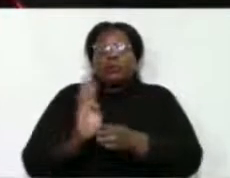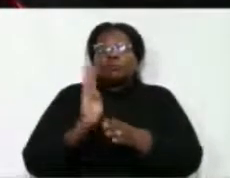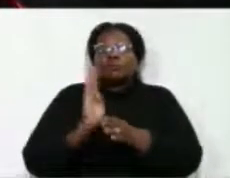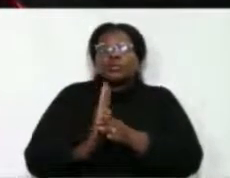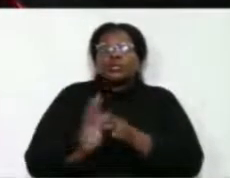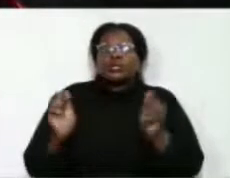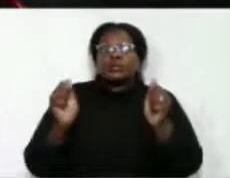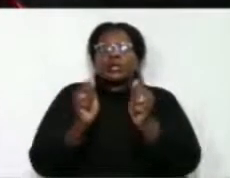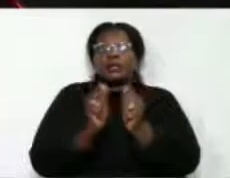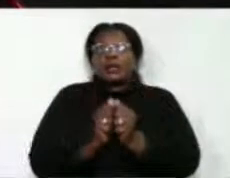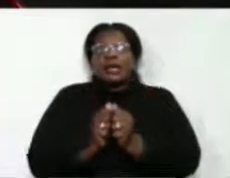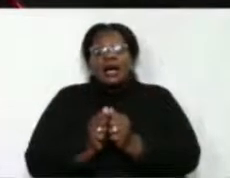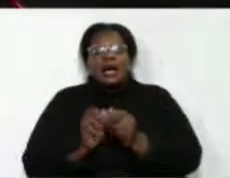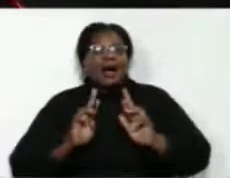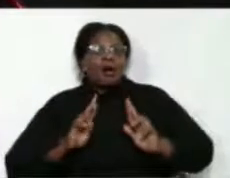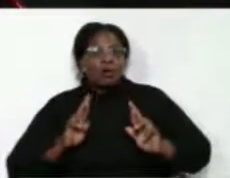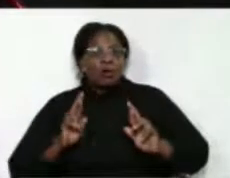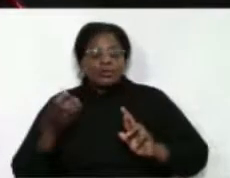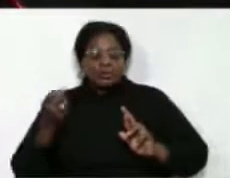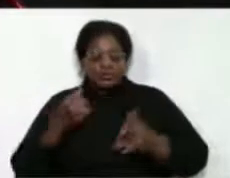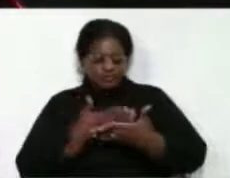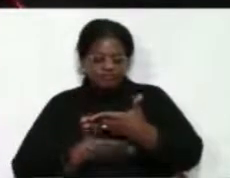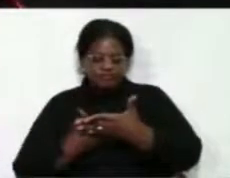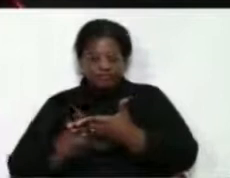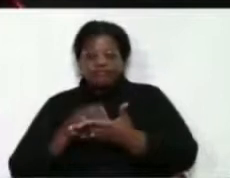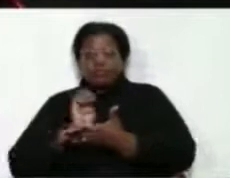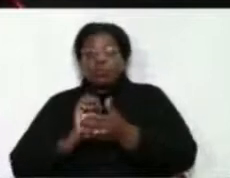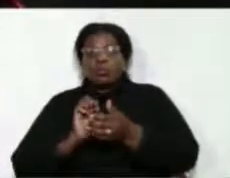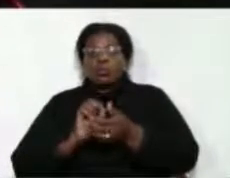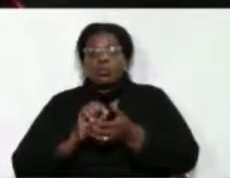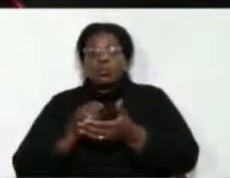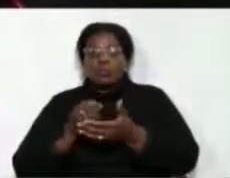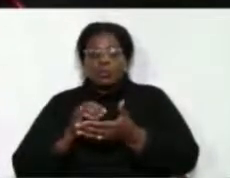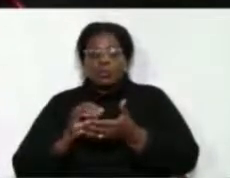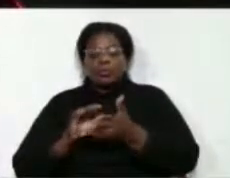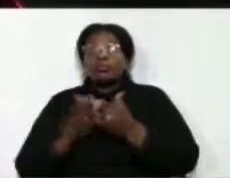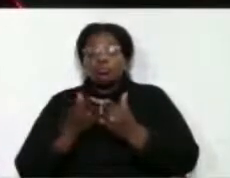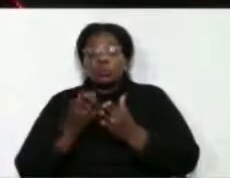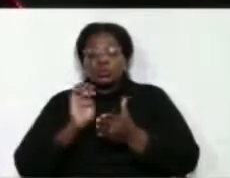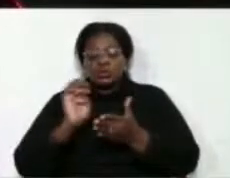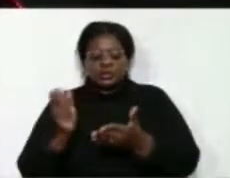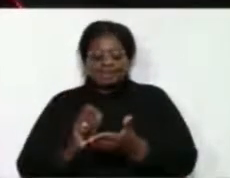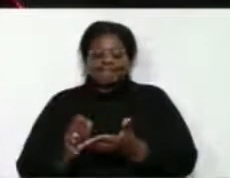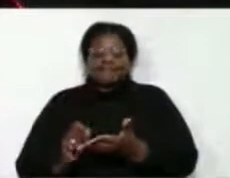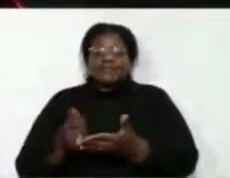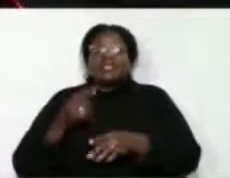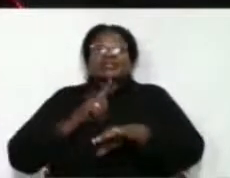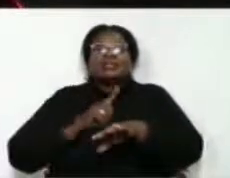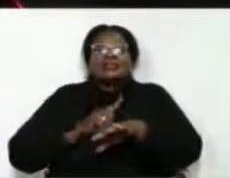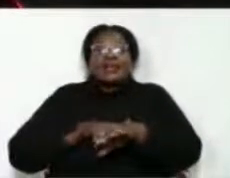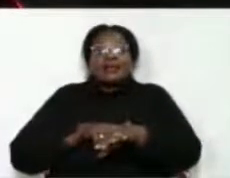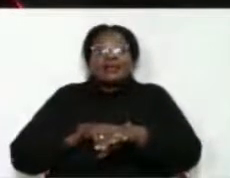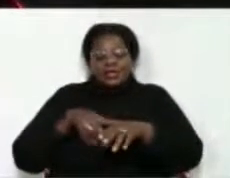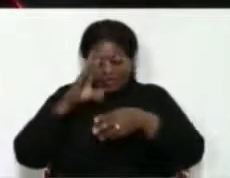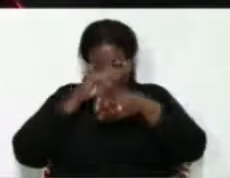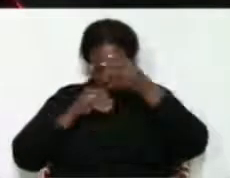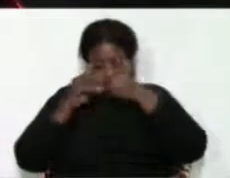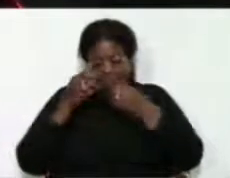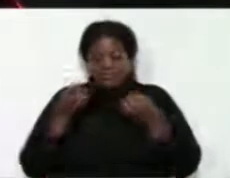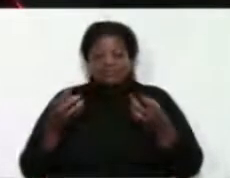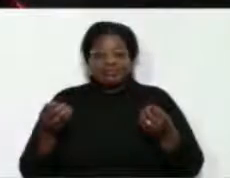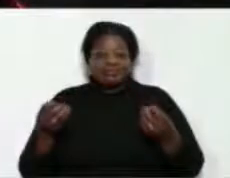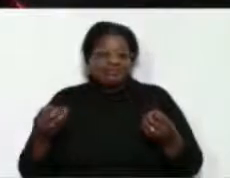your notebooks with you. So we're going to start now. It's now time to learn from Martin. It's going to be busy and fast,